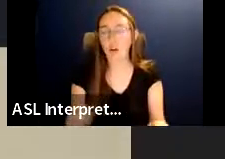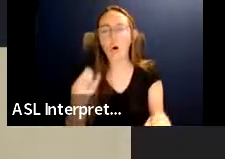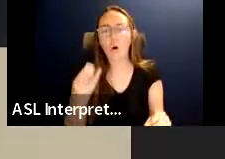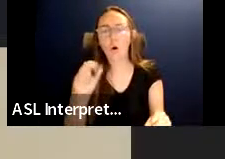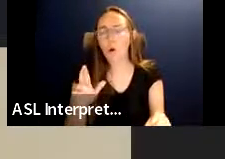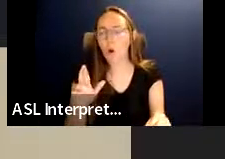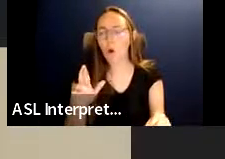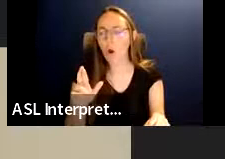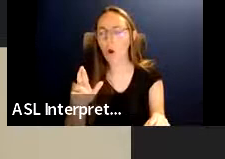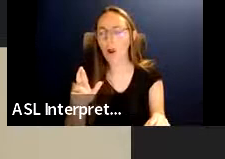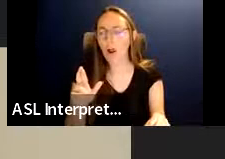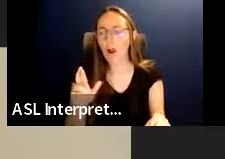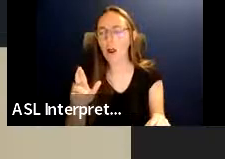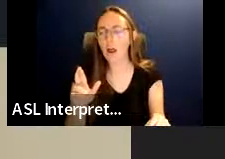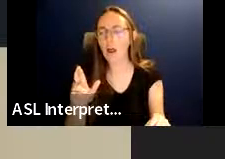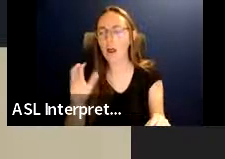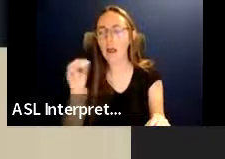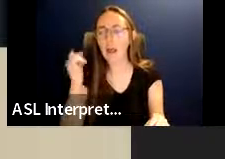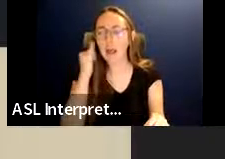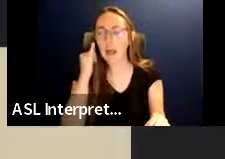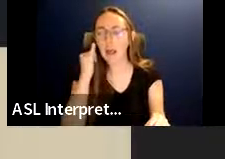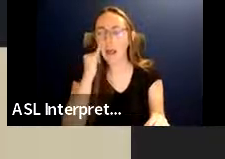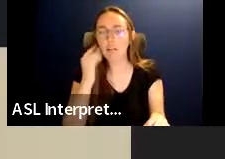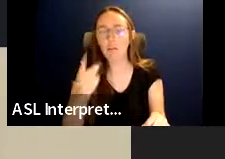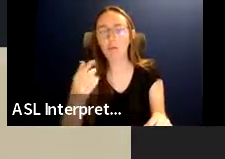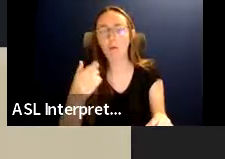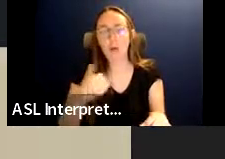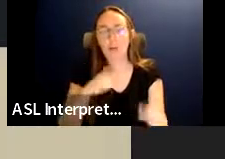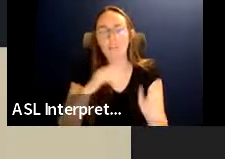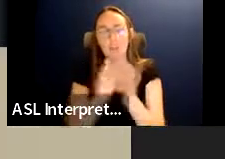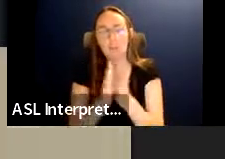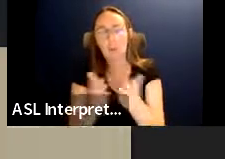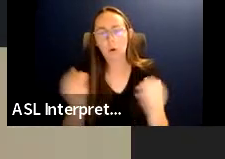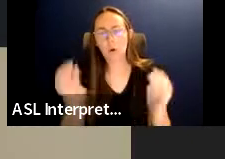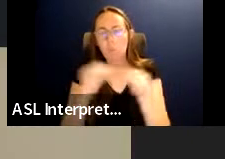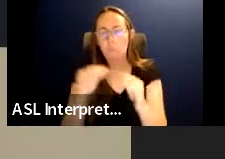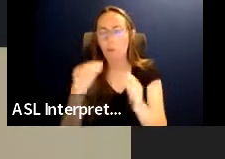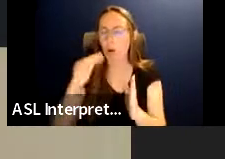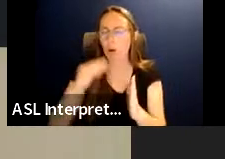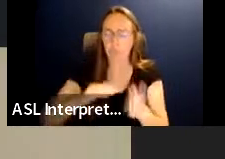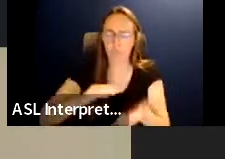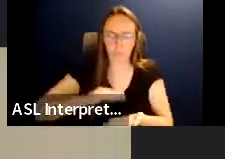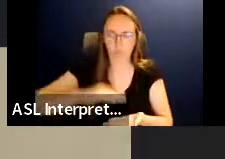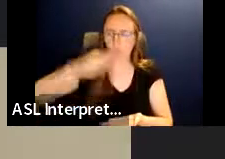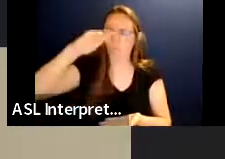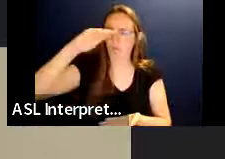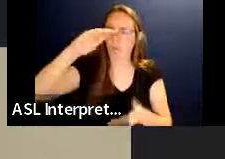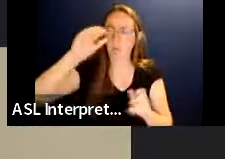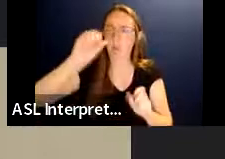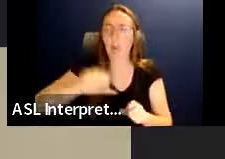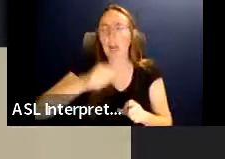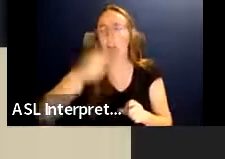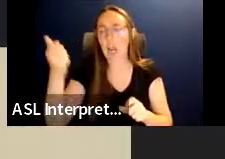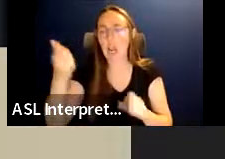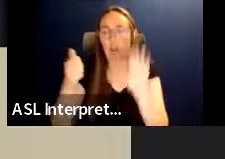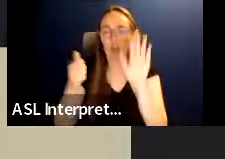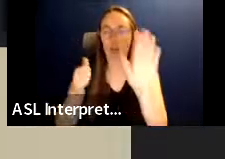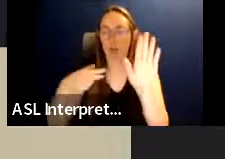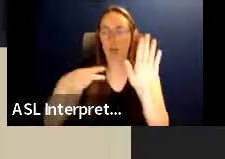book that was a little bit taller than this, you could take another piece of corrugated plastic and drop that in